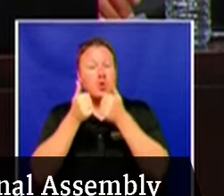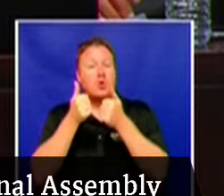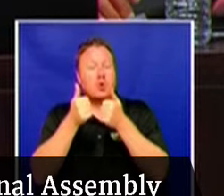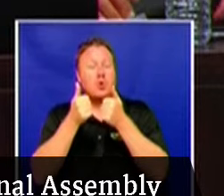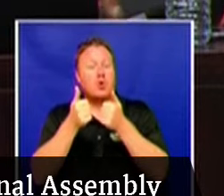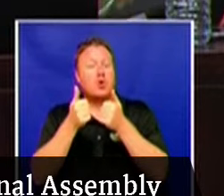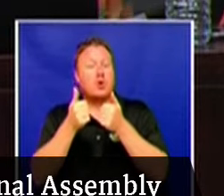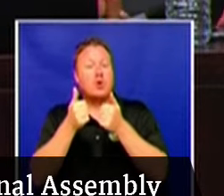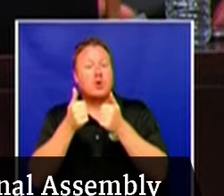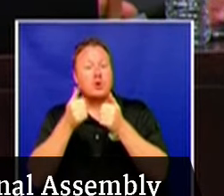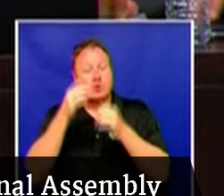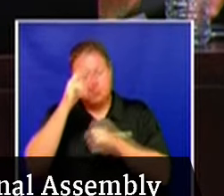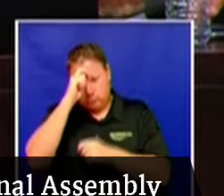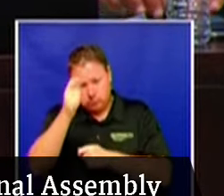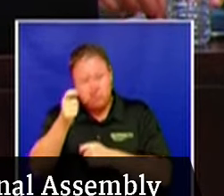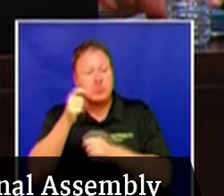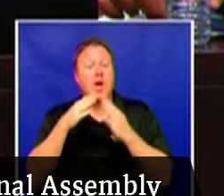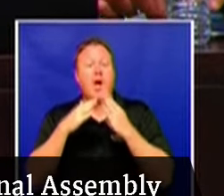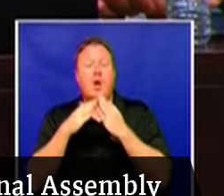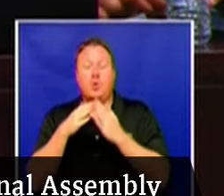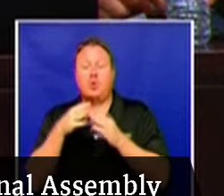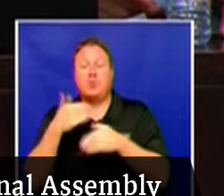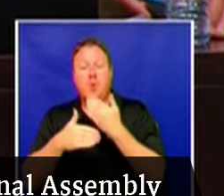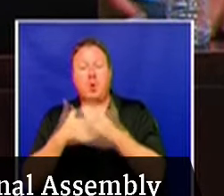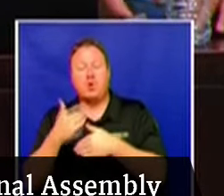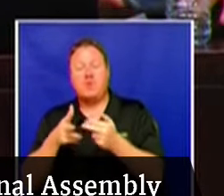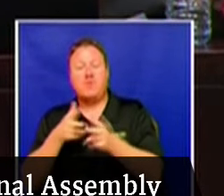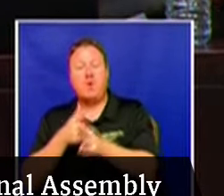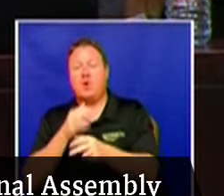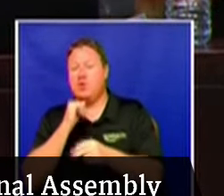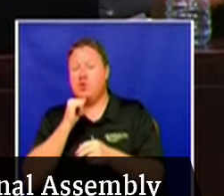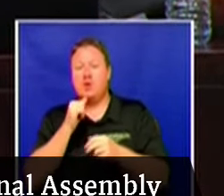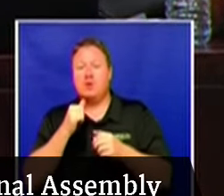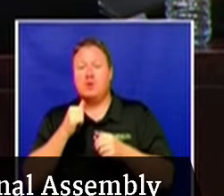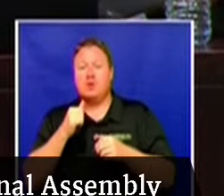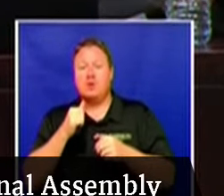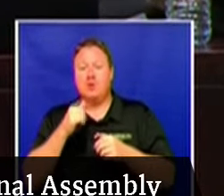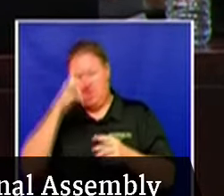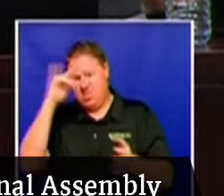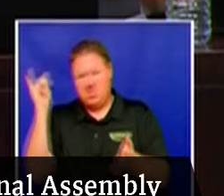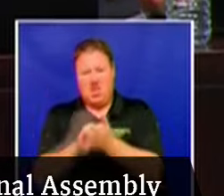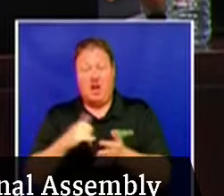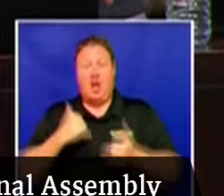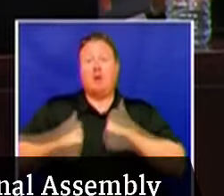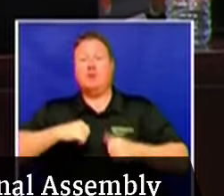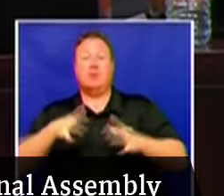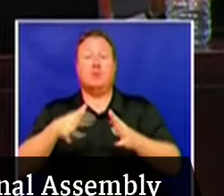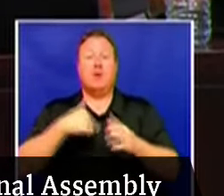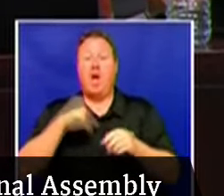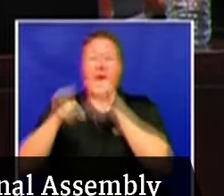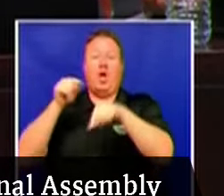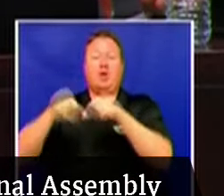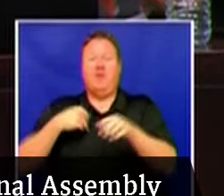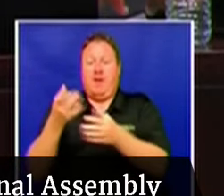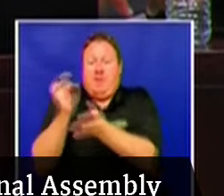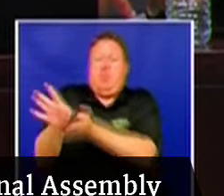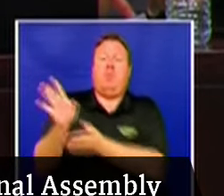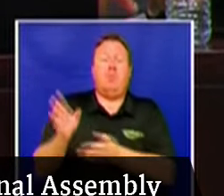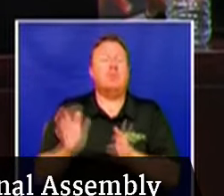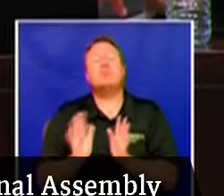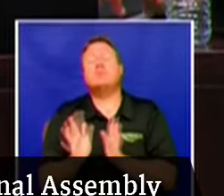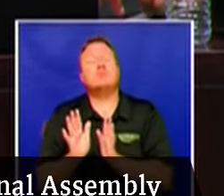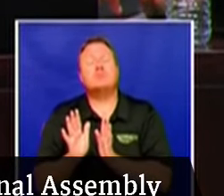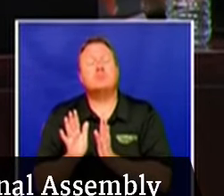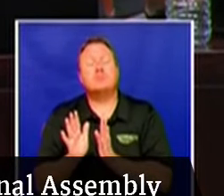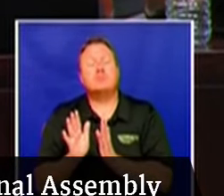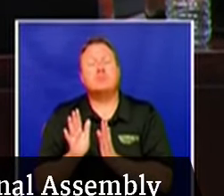due process, for not acting just on allegations, of having given